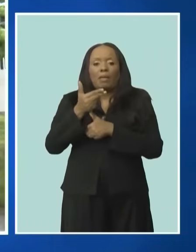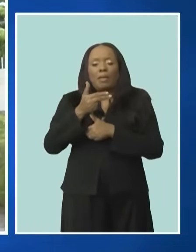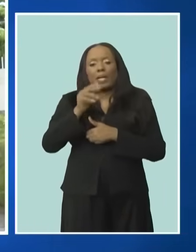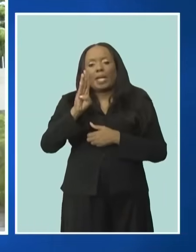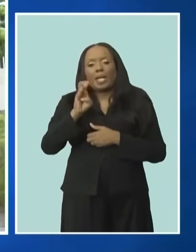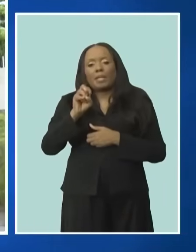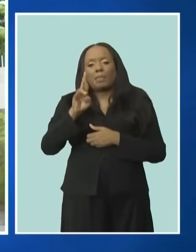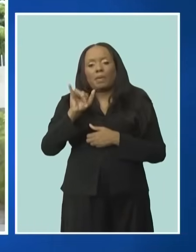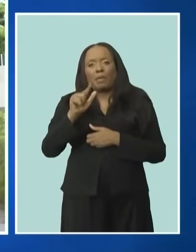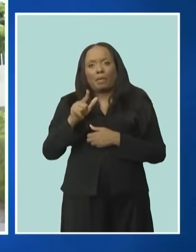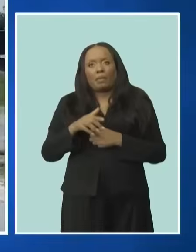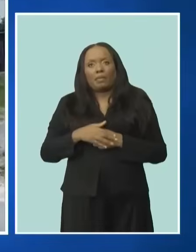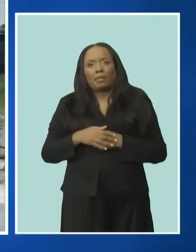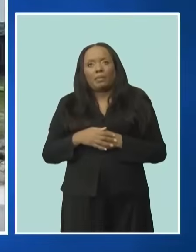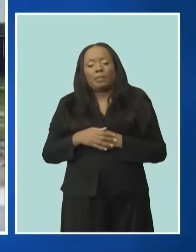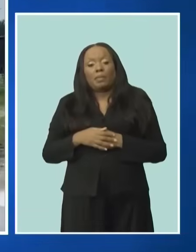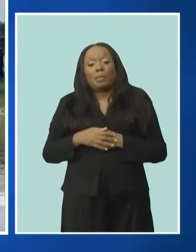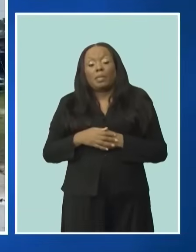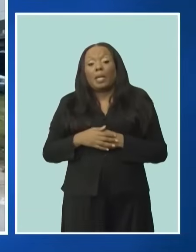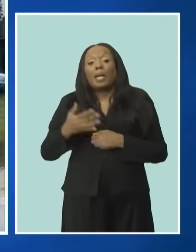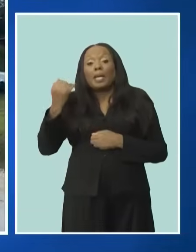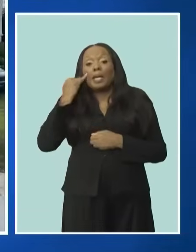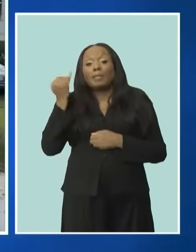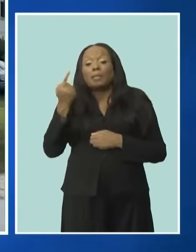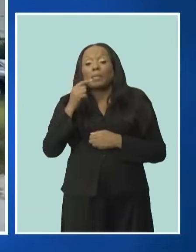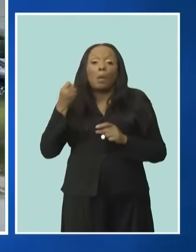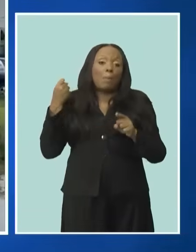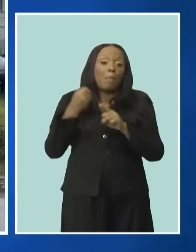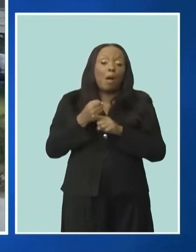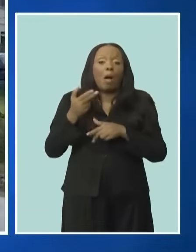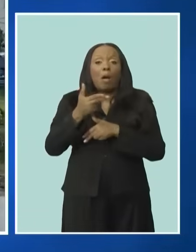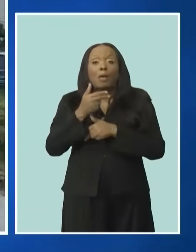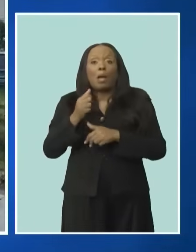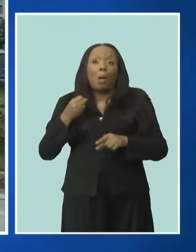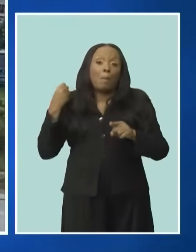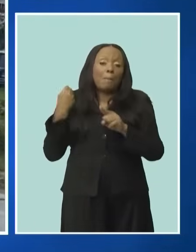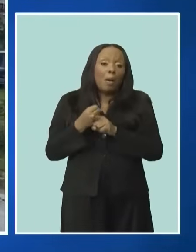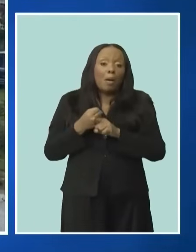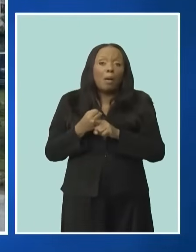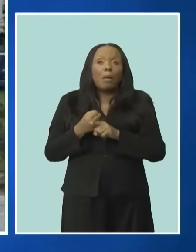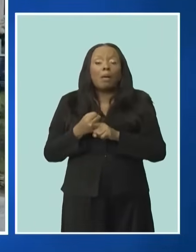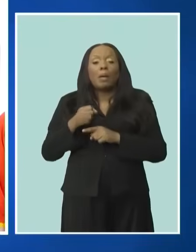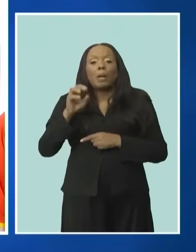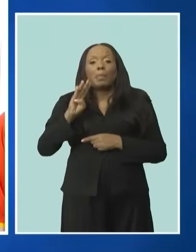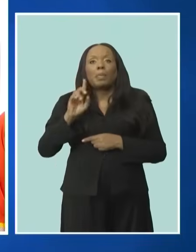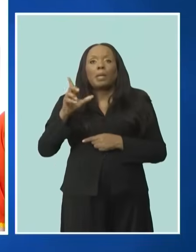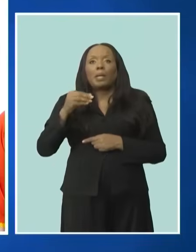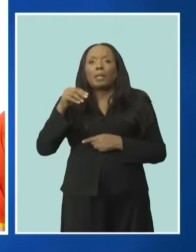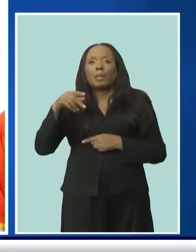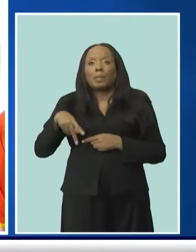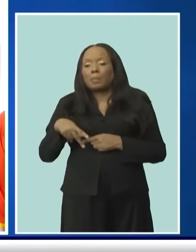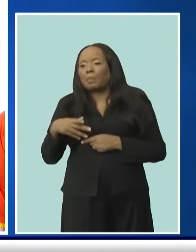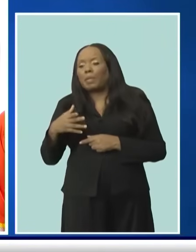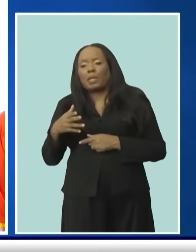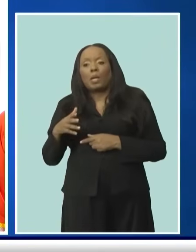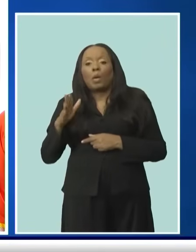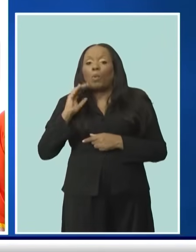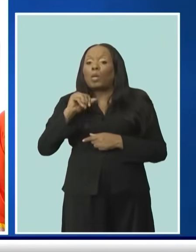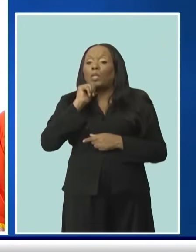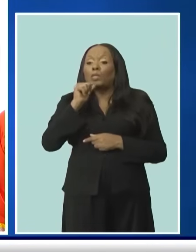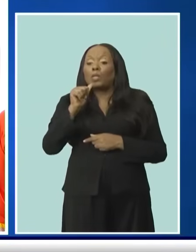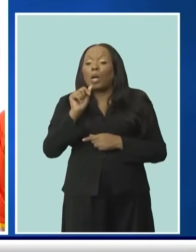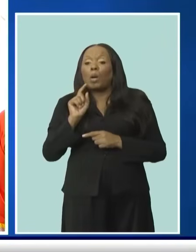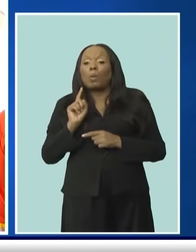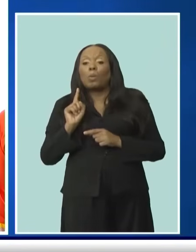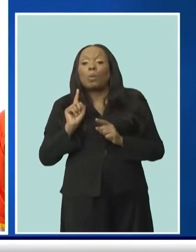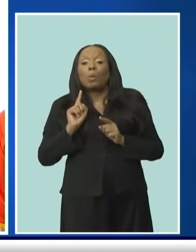reports of power outages until the all clear has been given. We normally have a lot of customers call in saying their power is